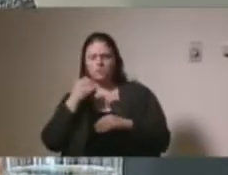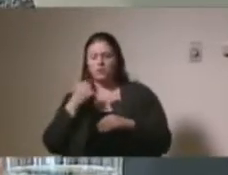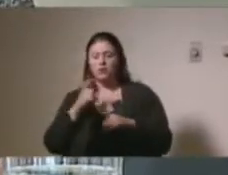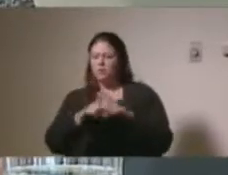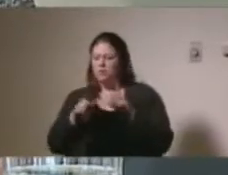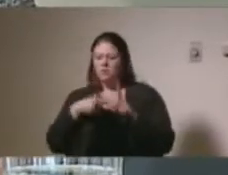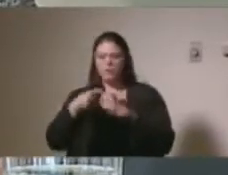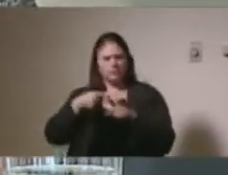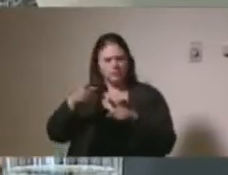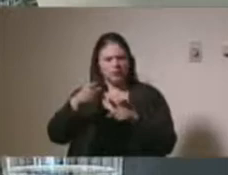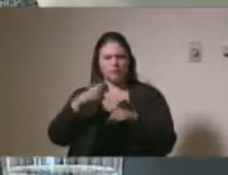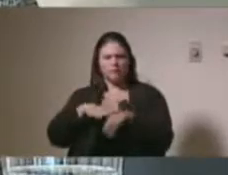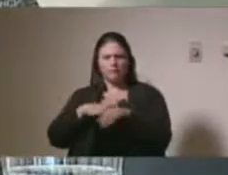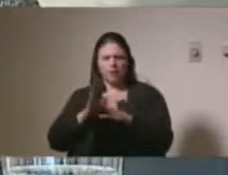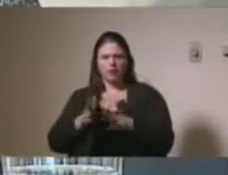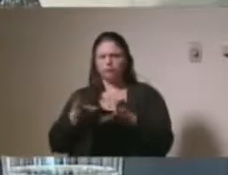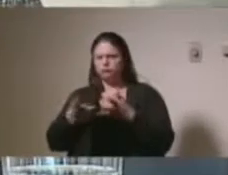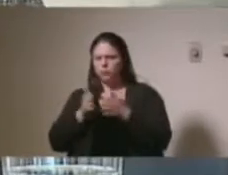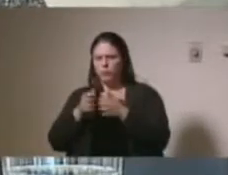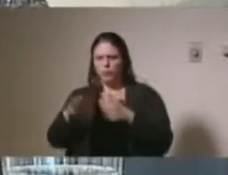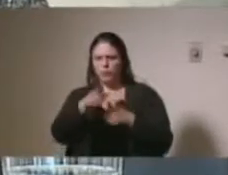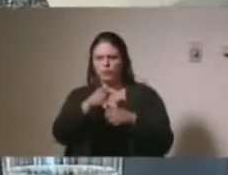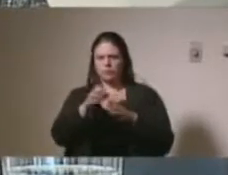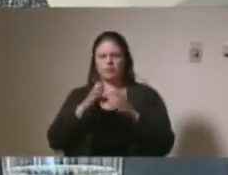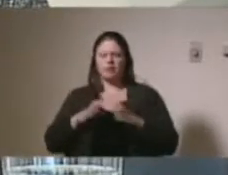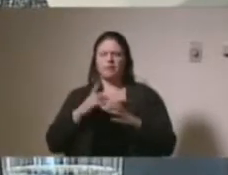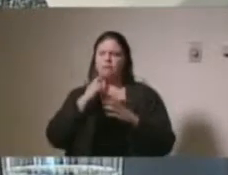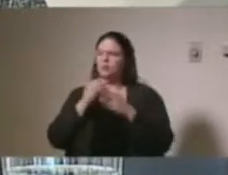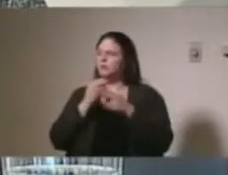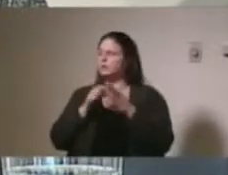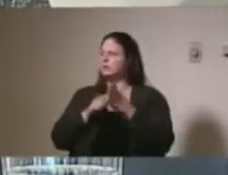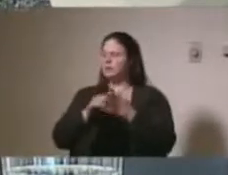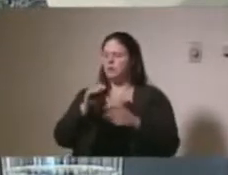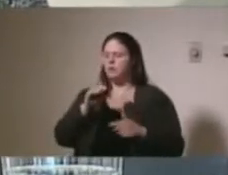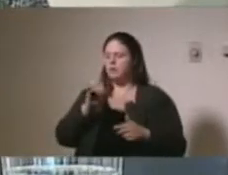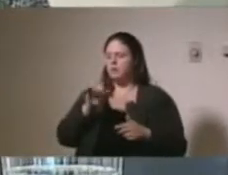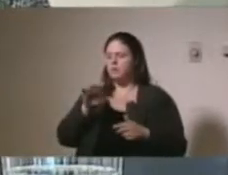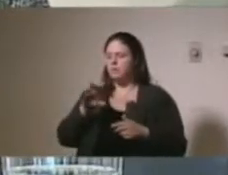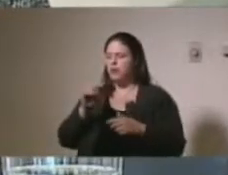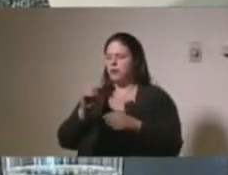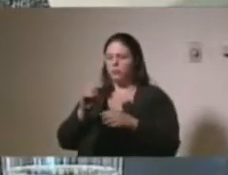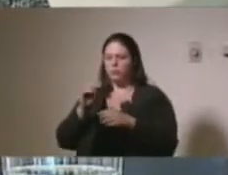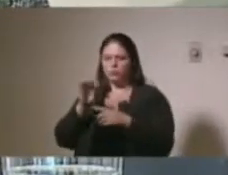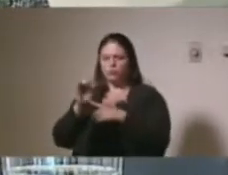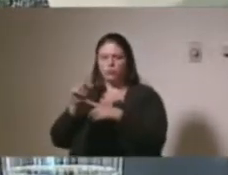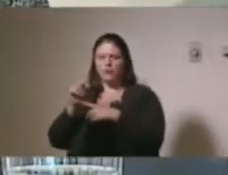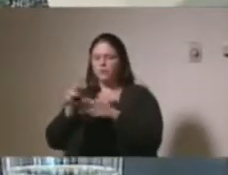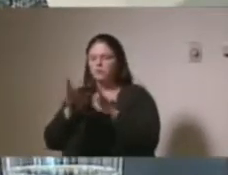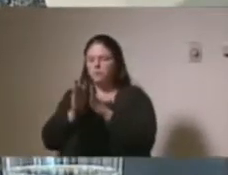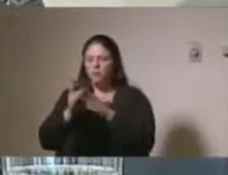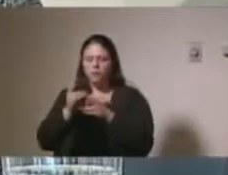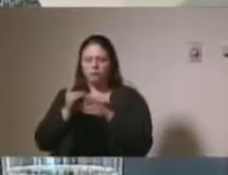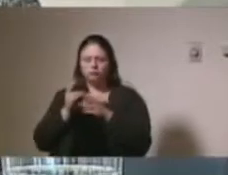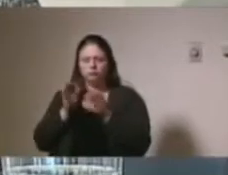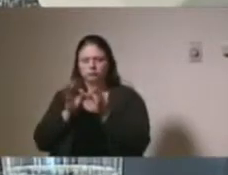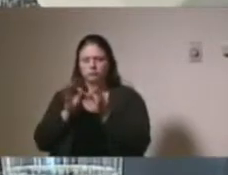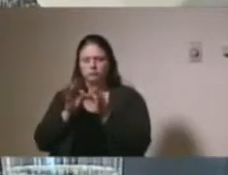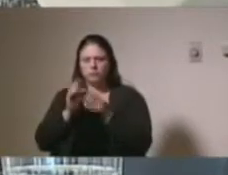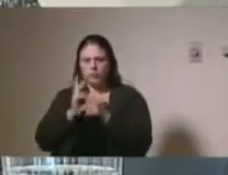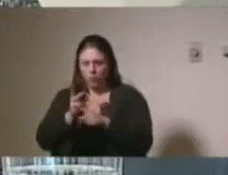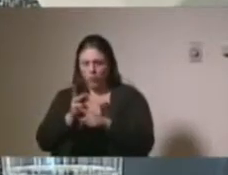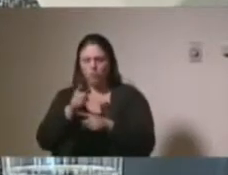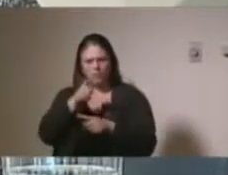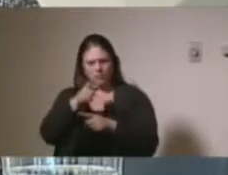deal with those clients. For instance, when it comes to microcredit services, people who are applying for micro loans, they also have to talk to our